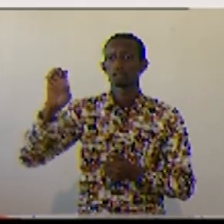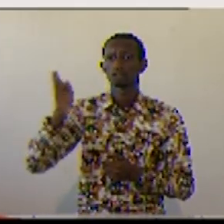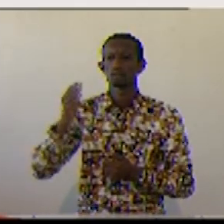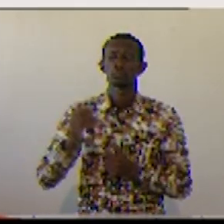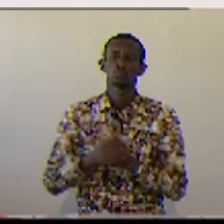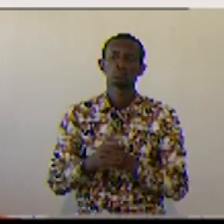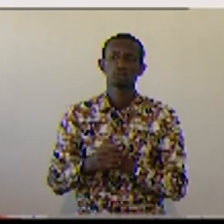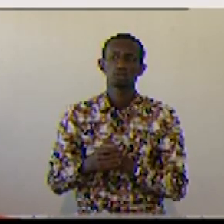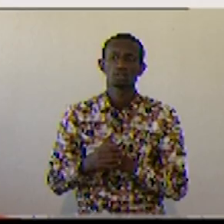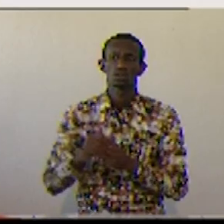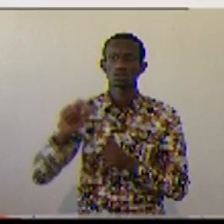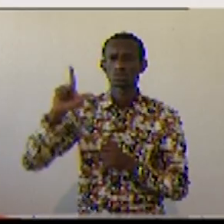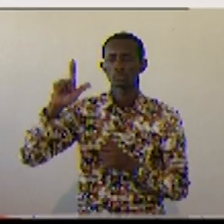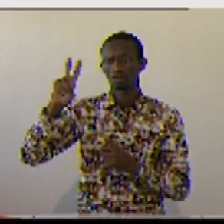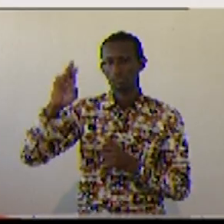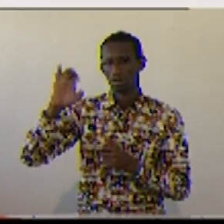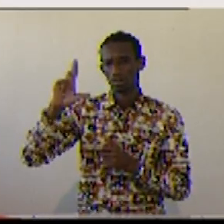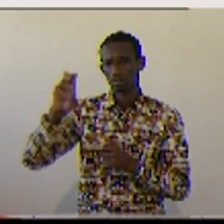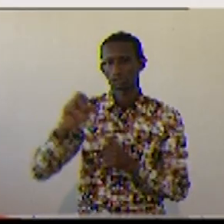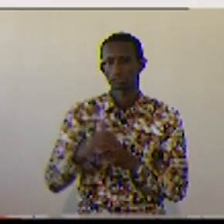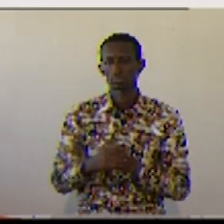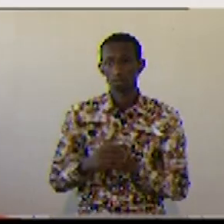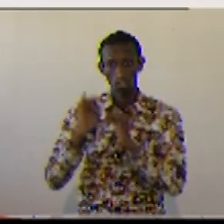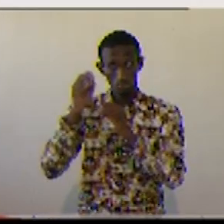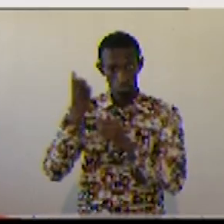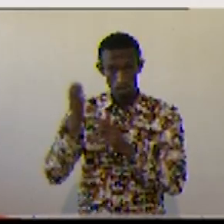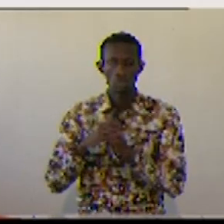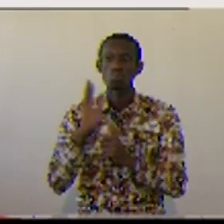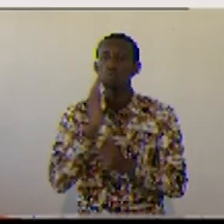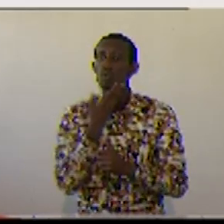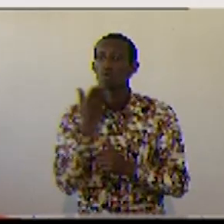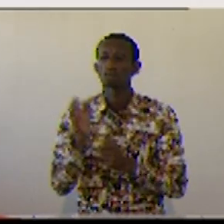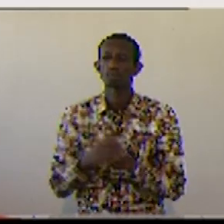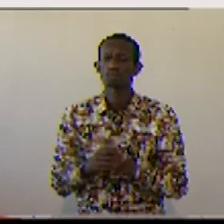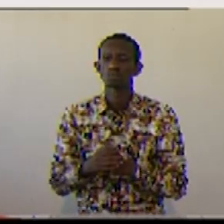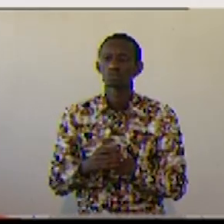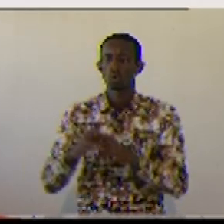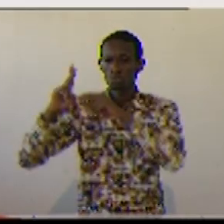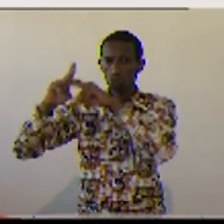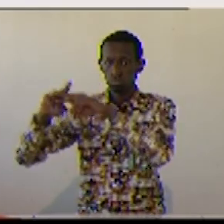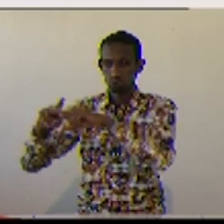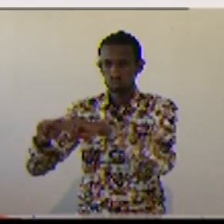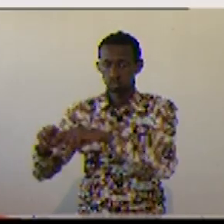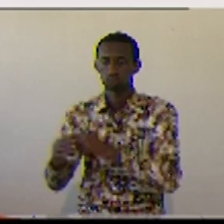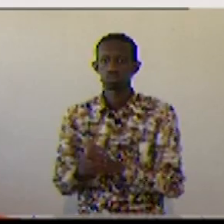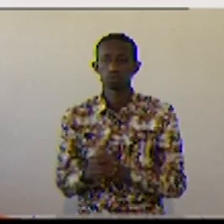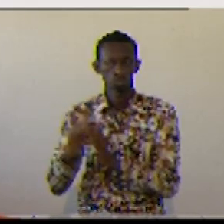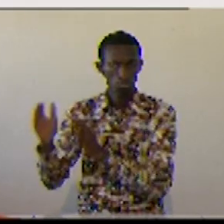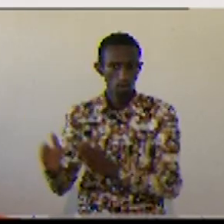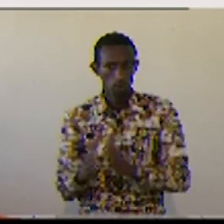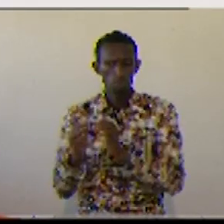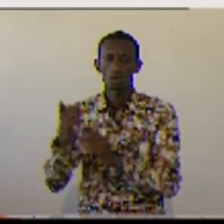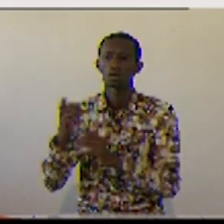in water, so it is in aqueous solution. And the salts we are preparing, they are also soluble